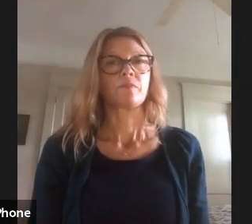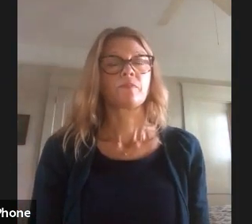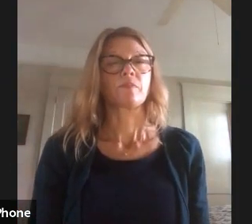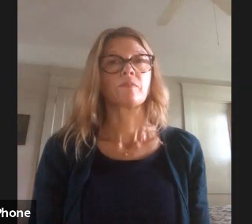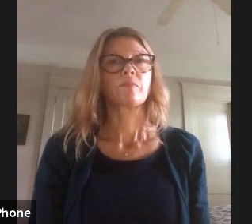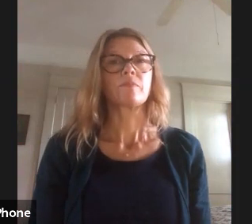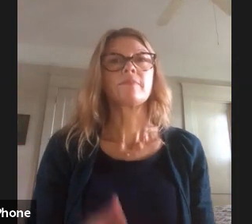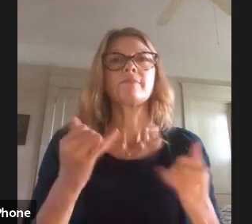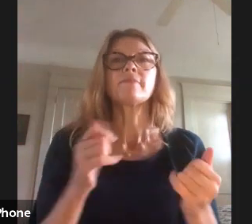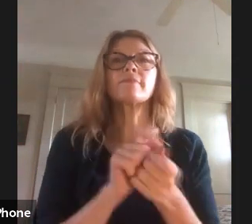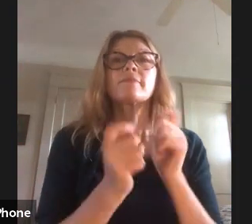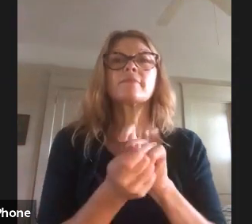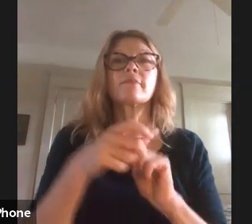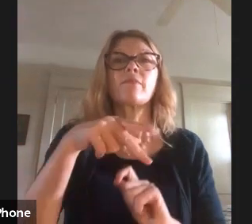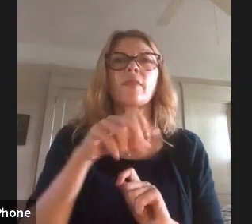Psalm 14.